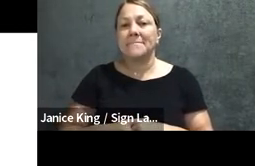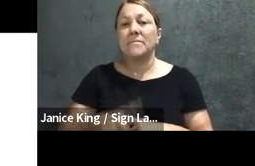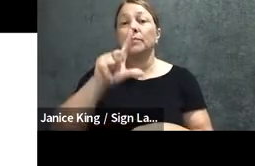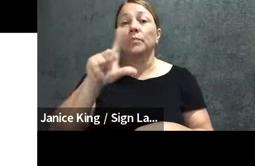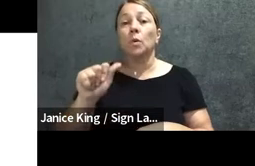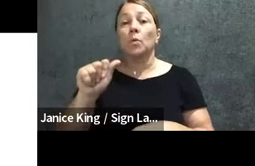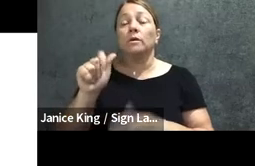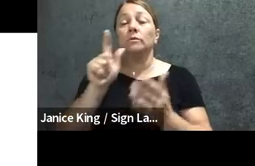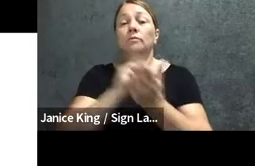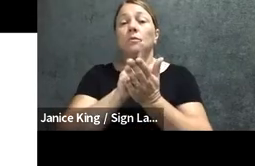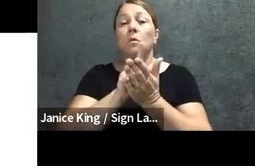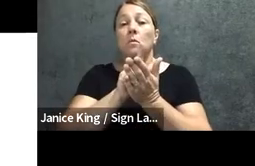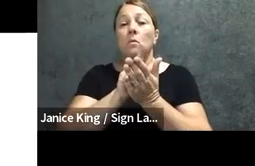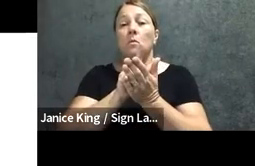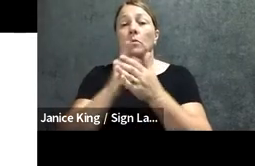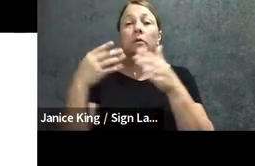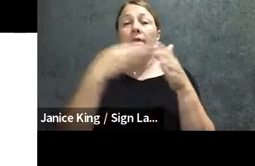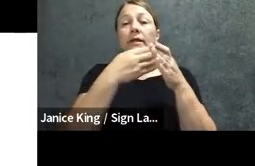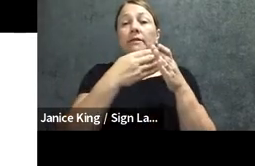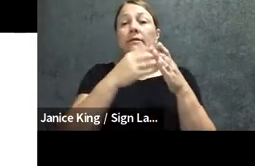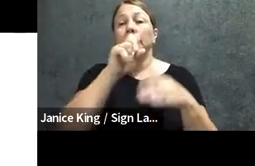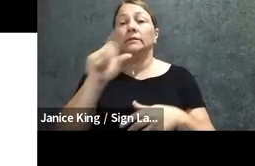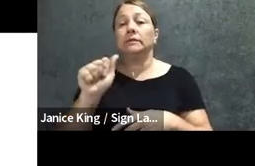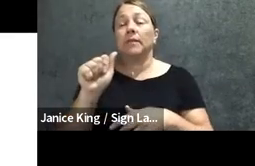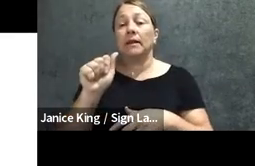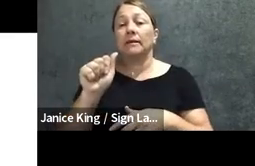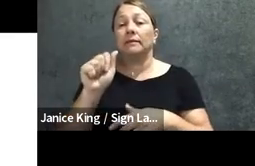Louisiana law against disability discrimination.